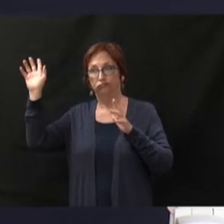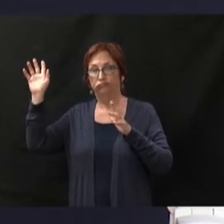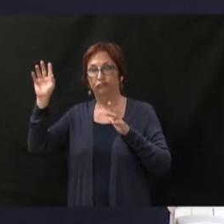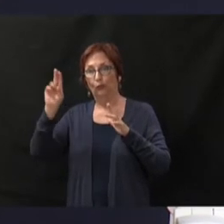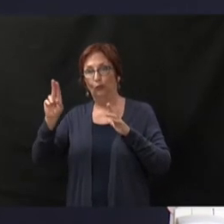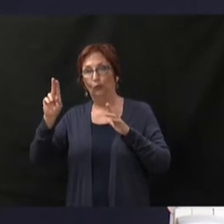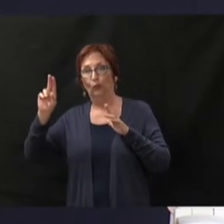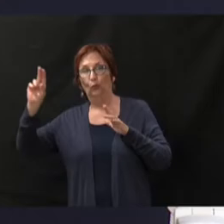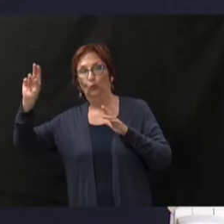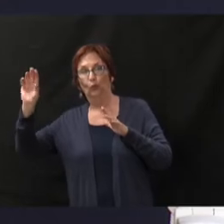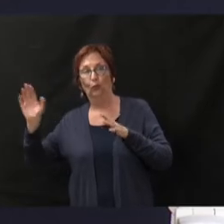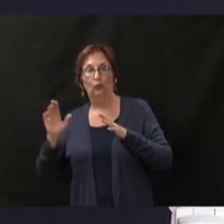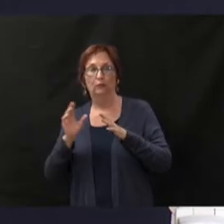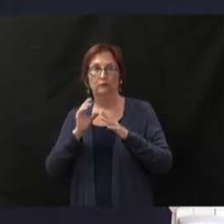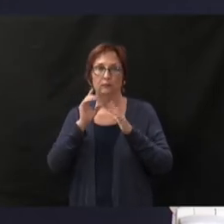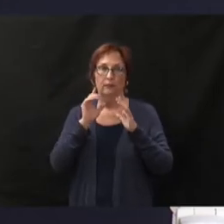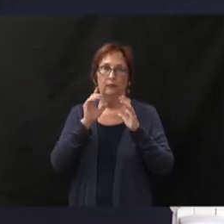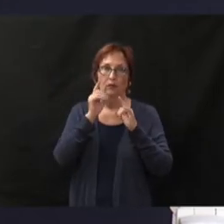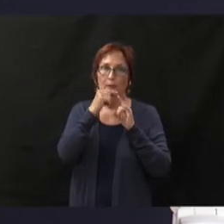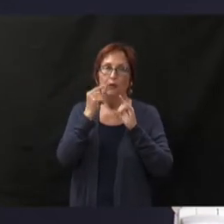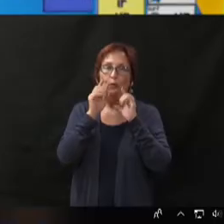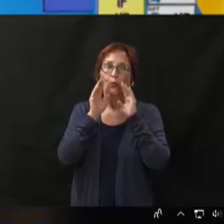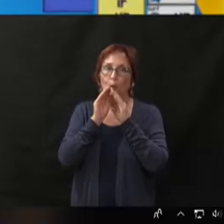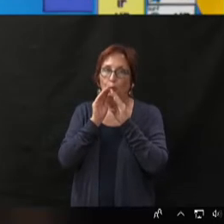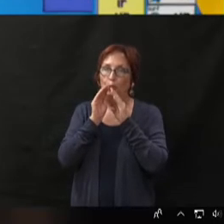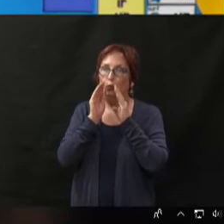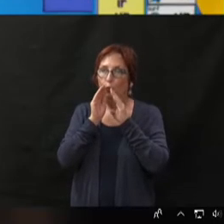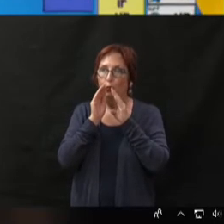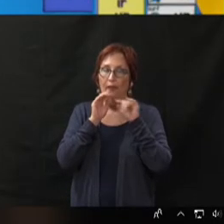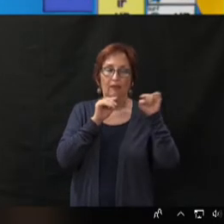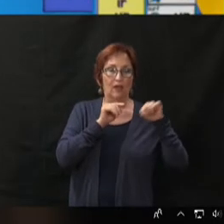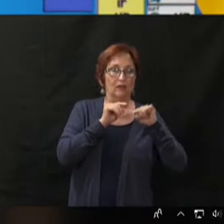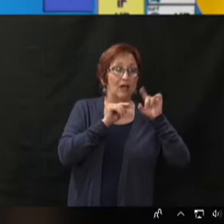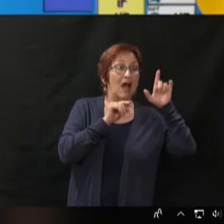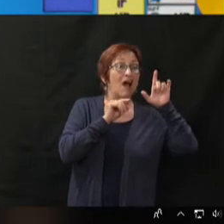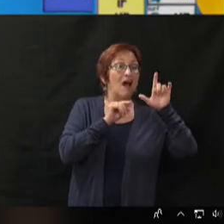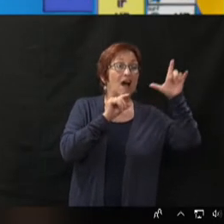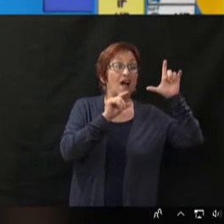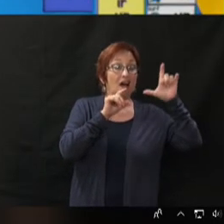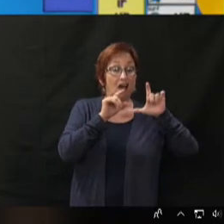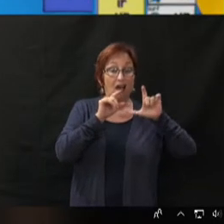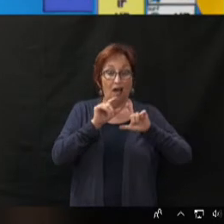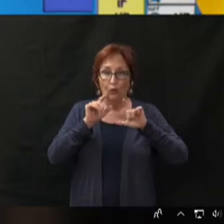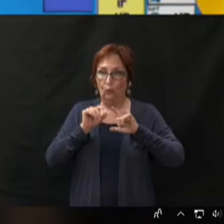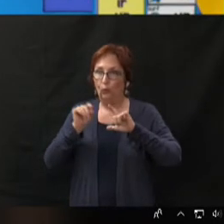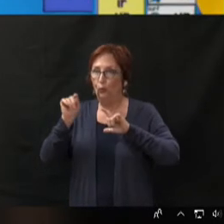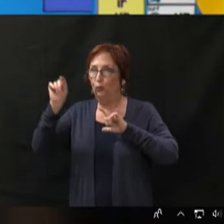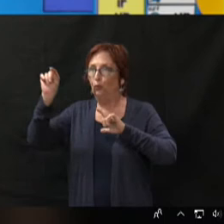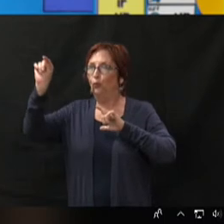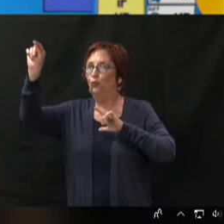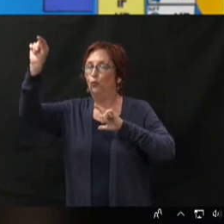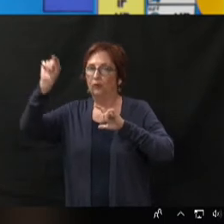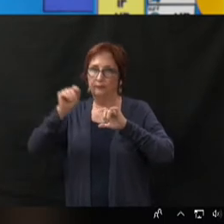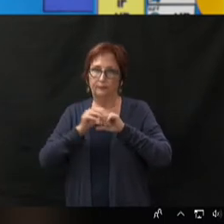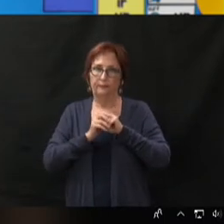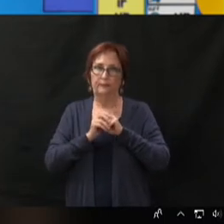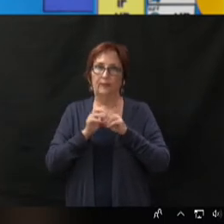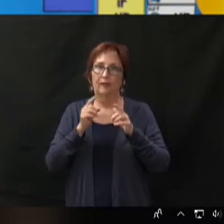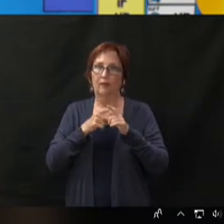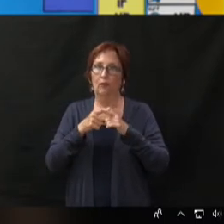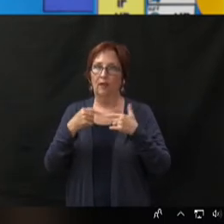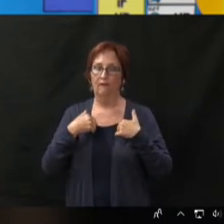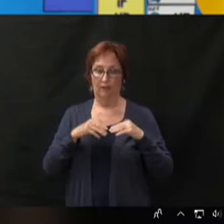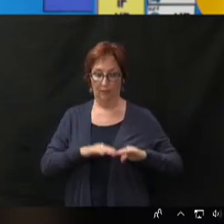A-A-A-U-U. Your mouth closes. And then down at the bottom, they have the, we call them the